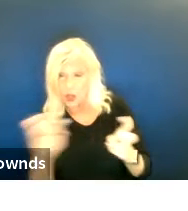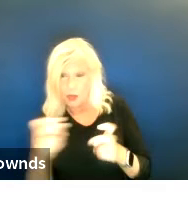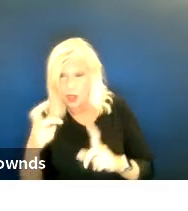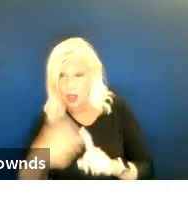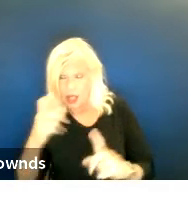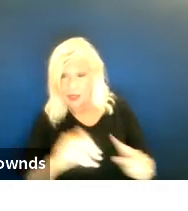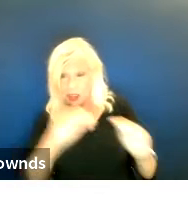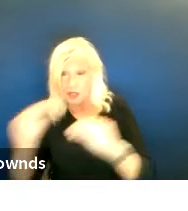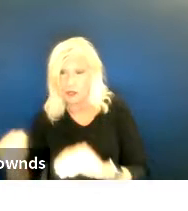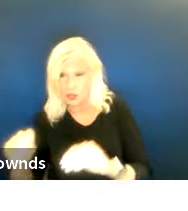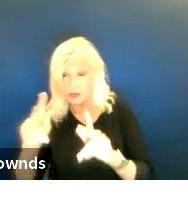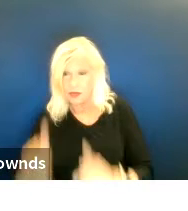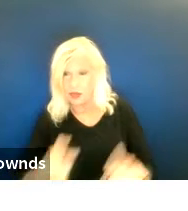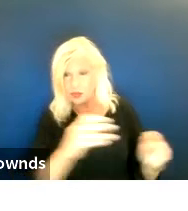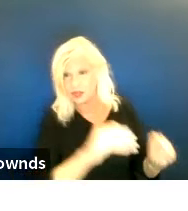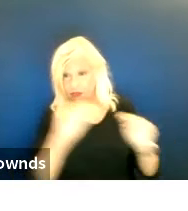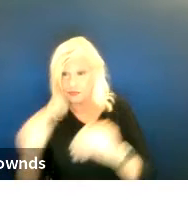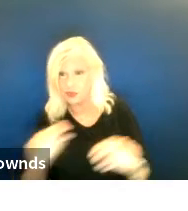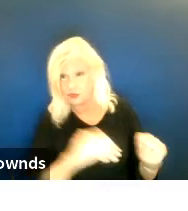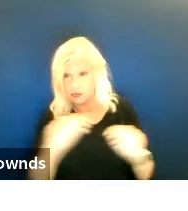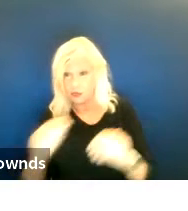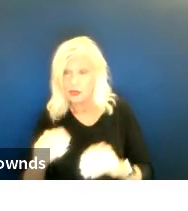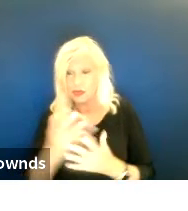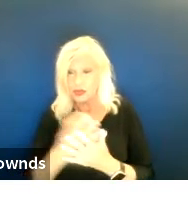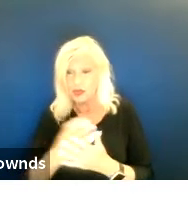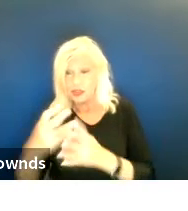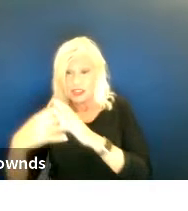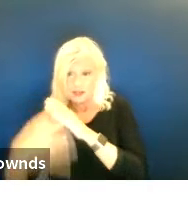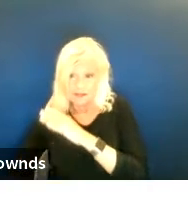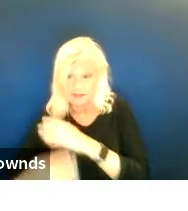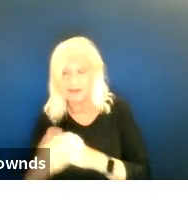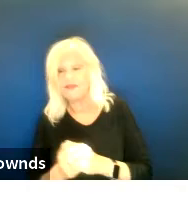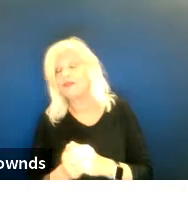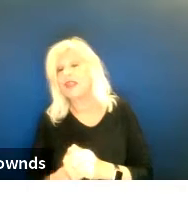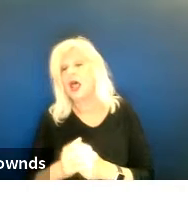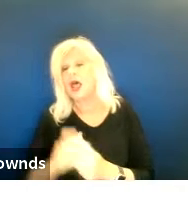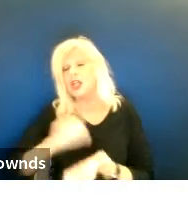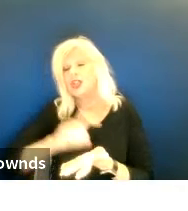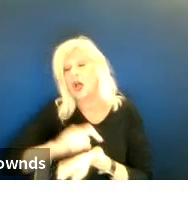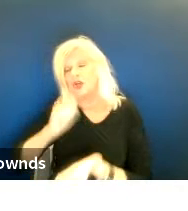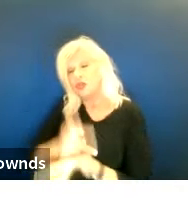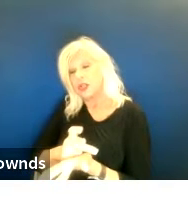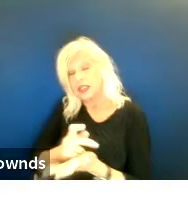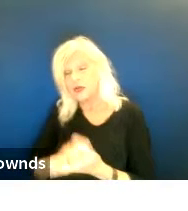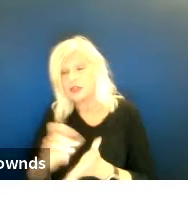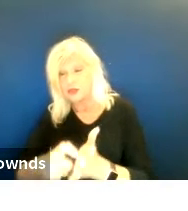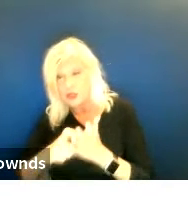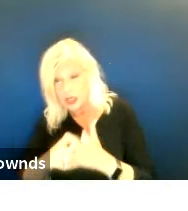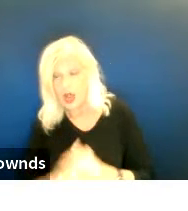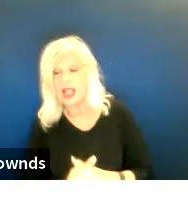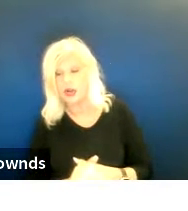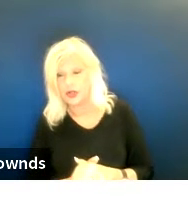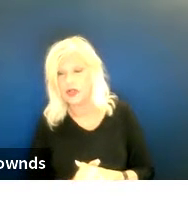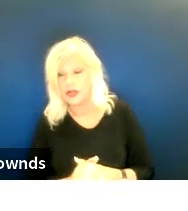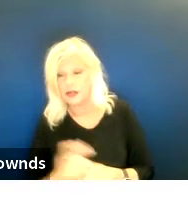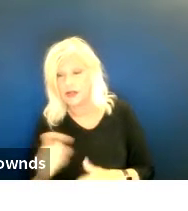moves the person to the screening stage. And if medical clearance is required due to the PARQ, that is when a human